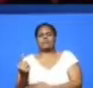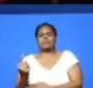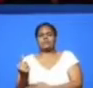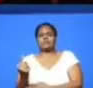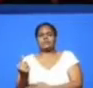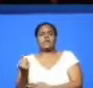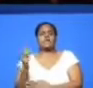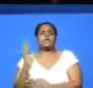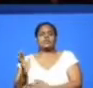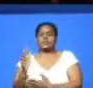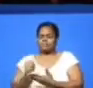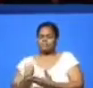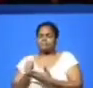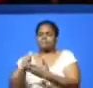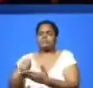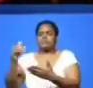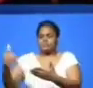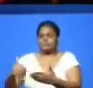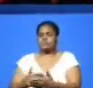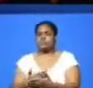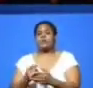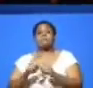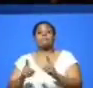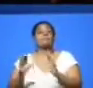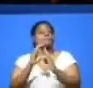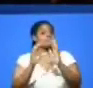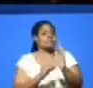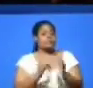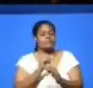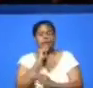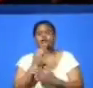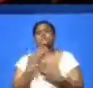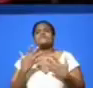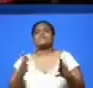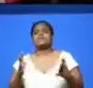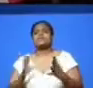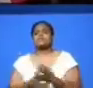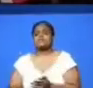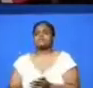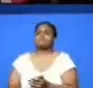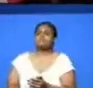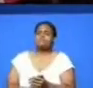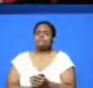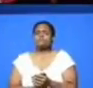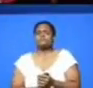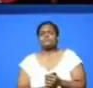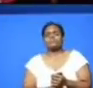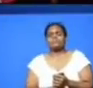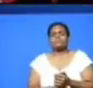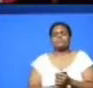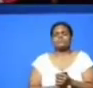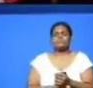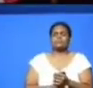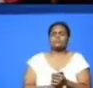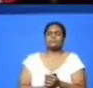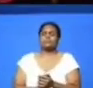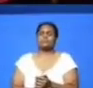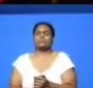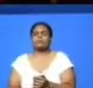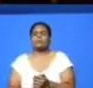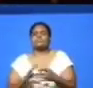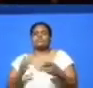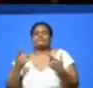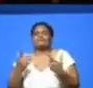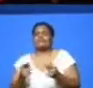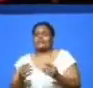you. But the chapter is not done. Oh, Holy Ghost, help the preacher. Trying to pack so much